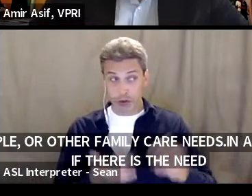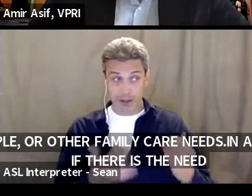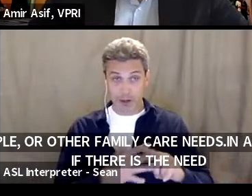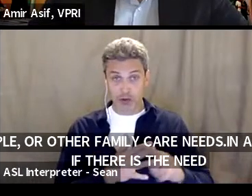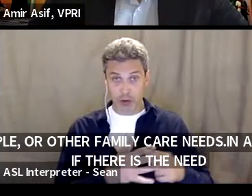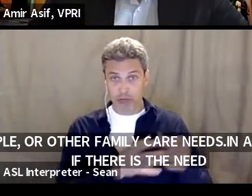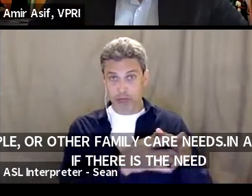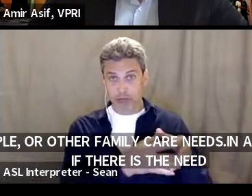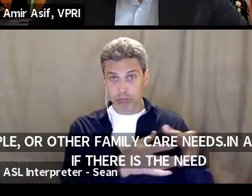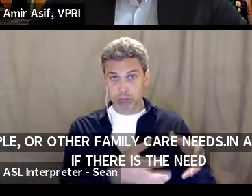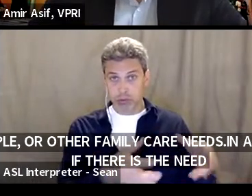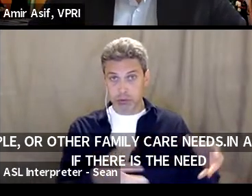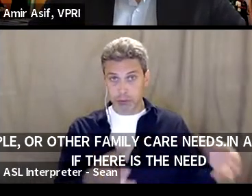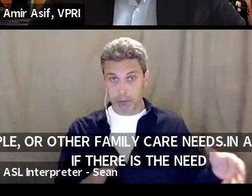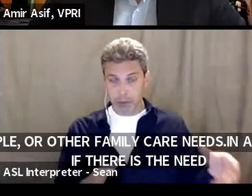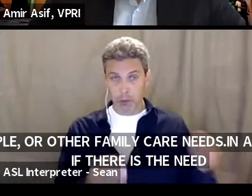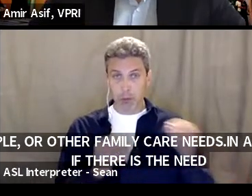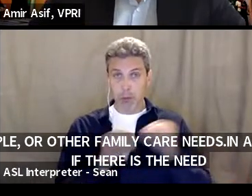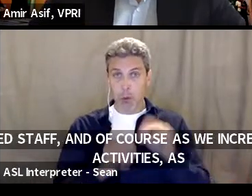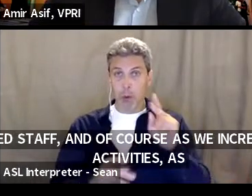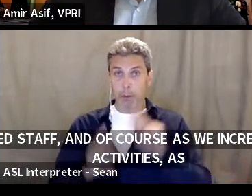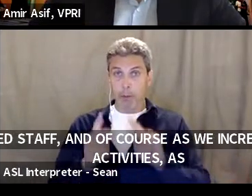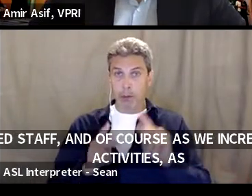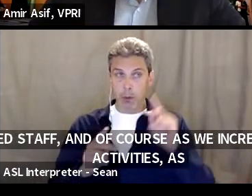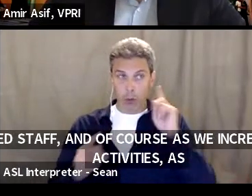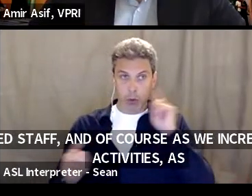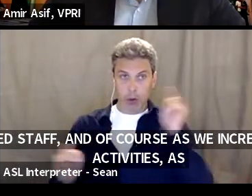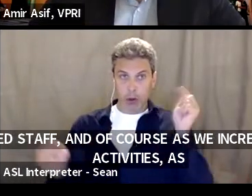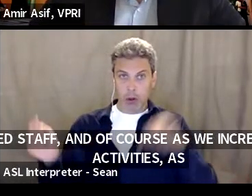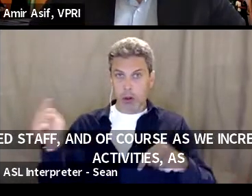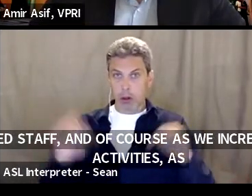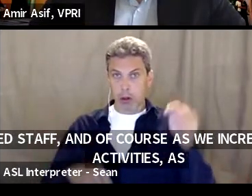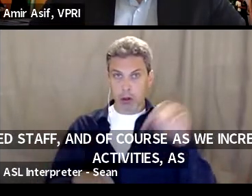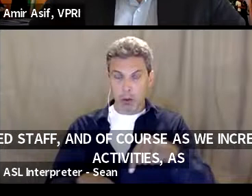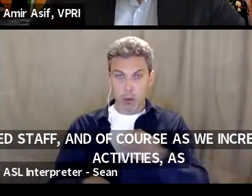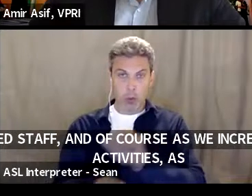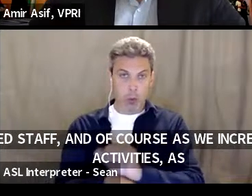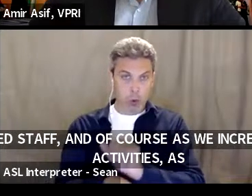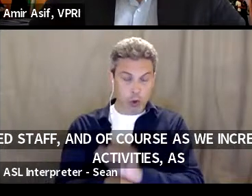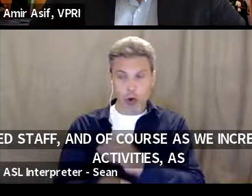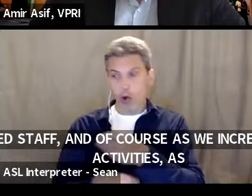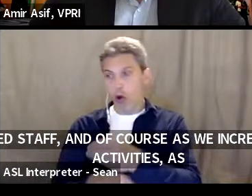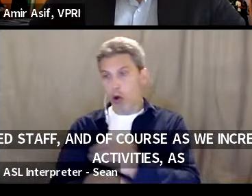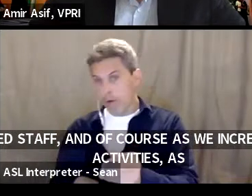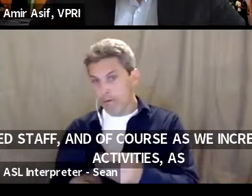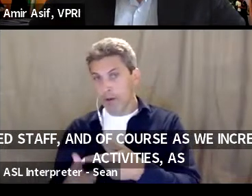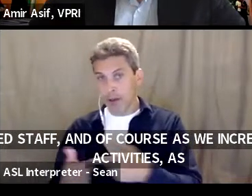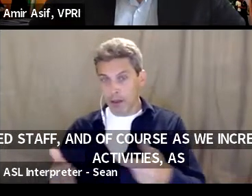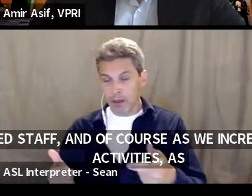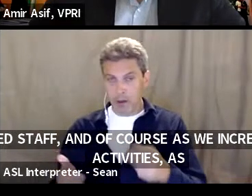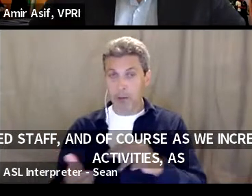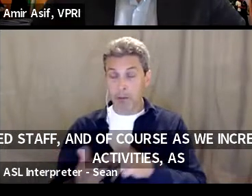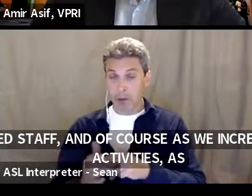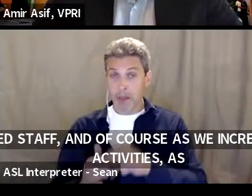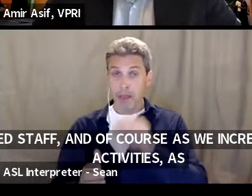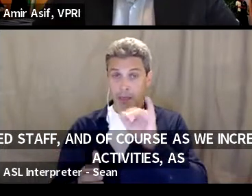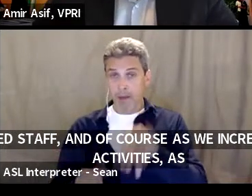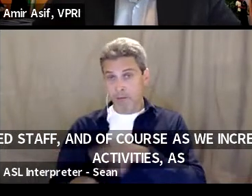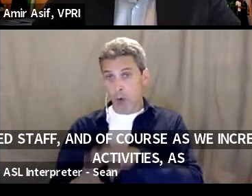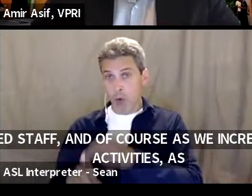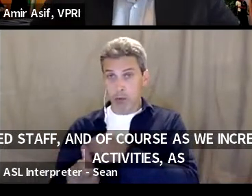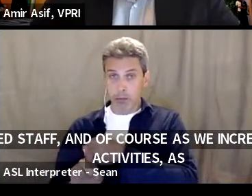increase more people on campus who want access to their offices, this has implications as well, of course, for